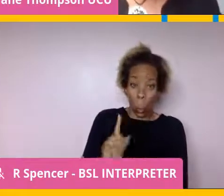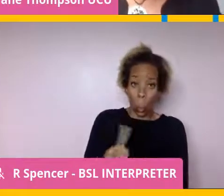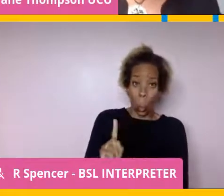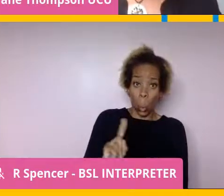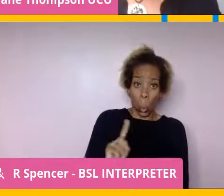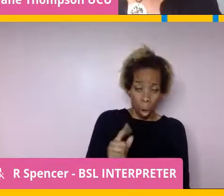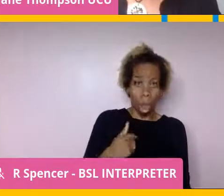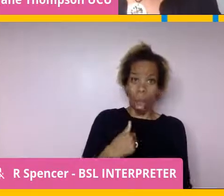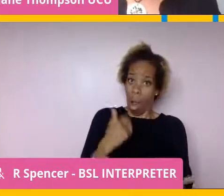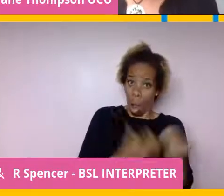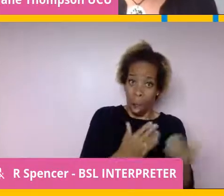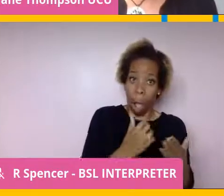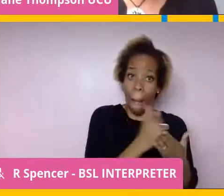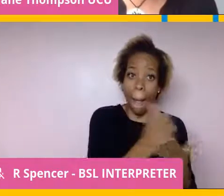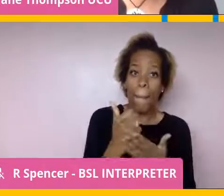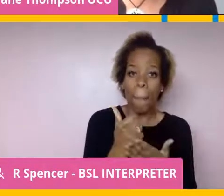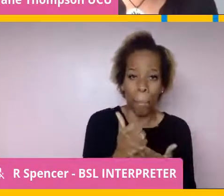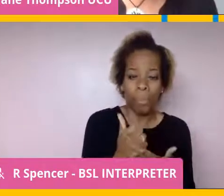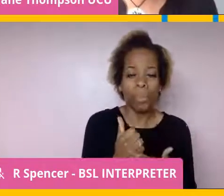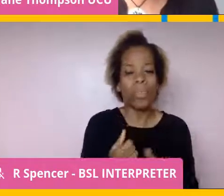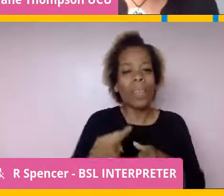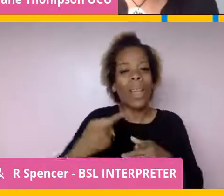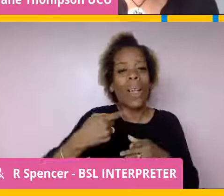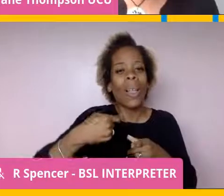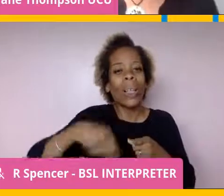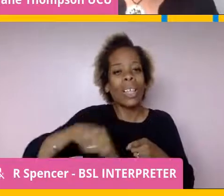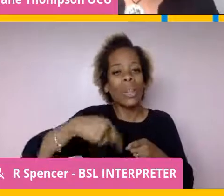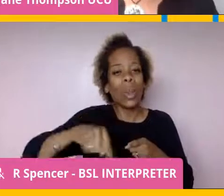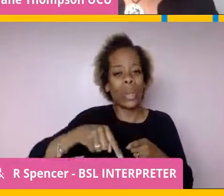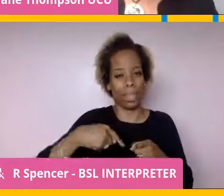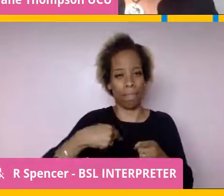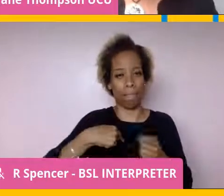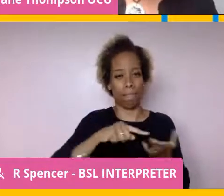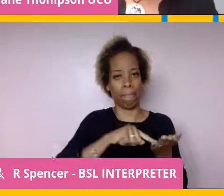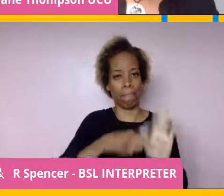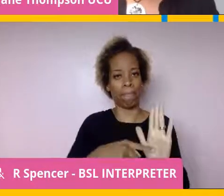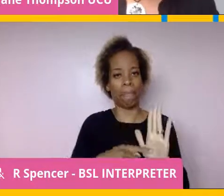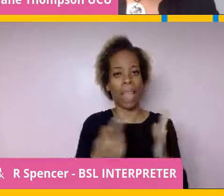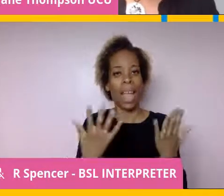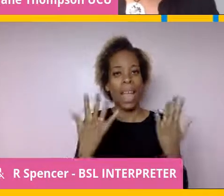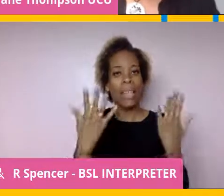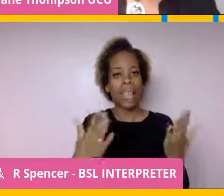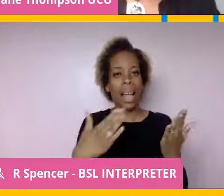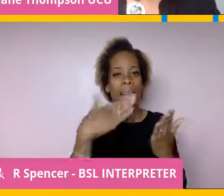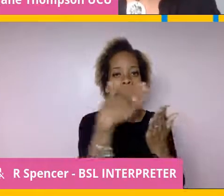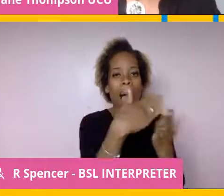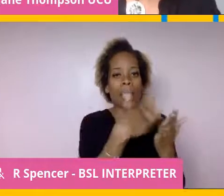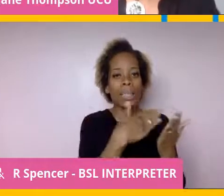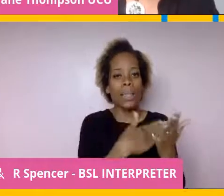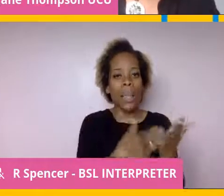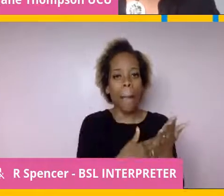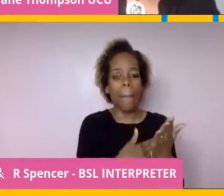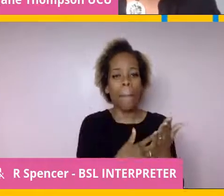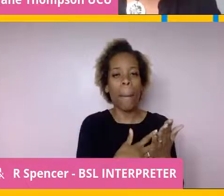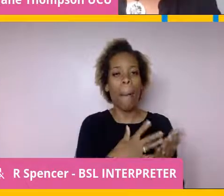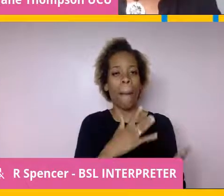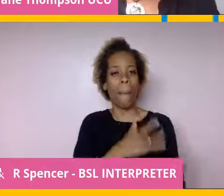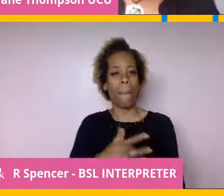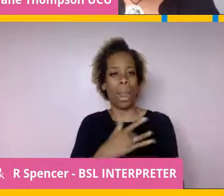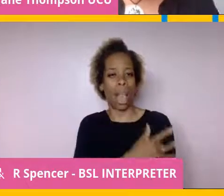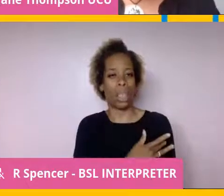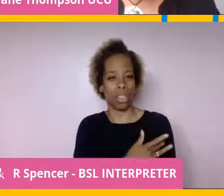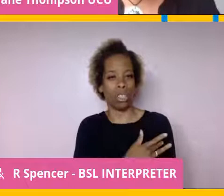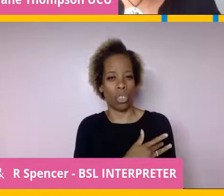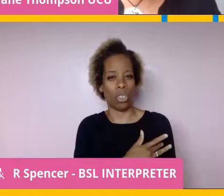that. And this week we launched something called our 10 Steps Pledge, which again, you know,